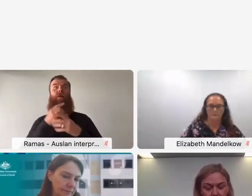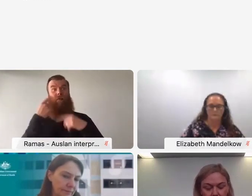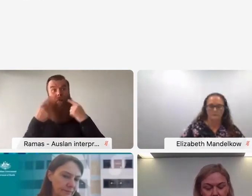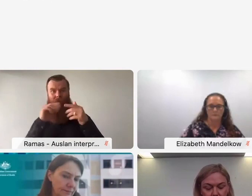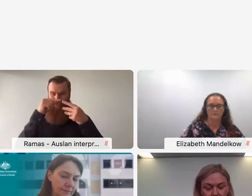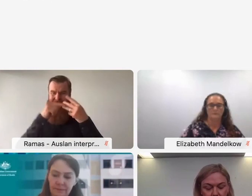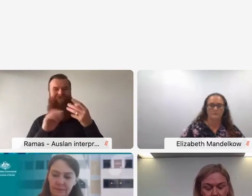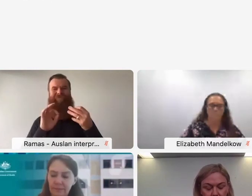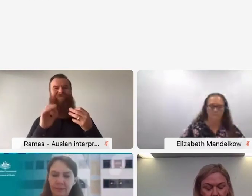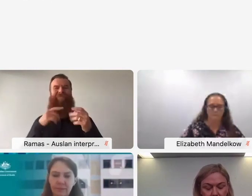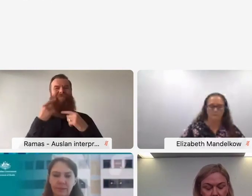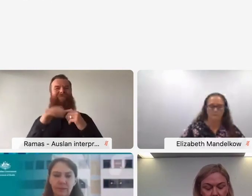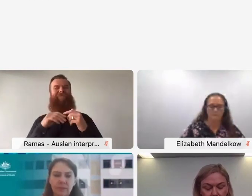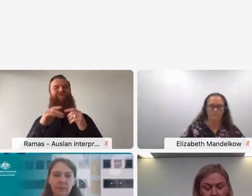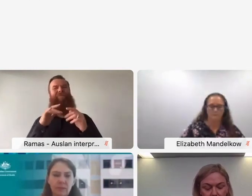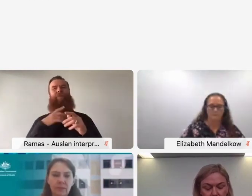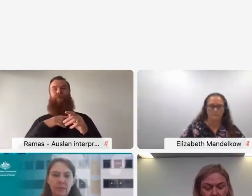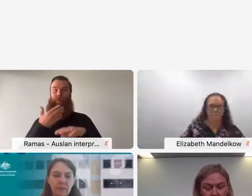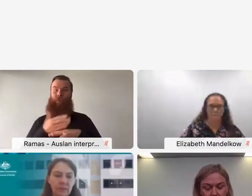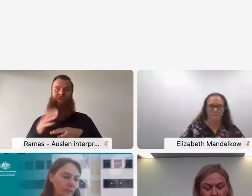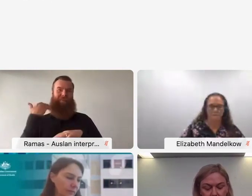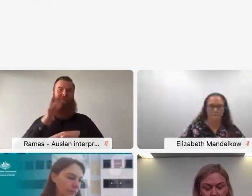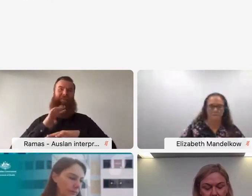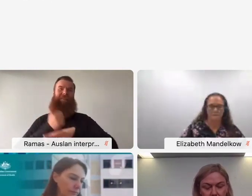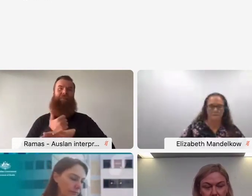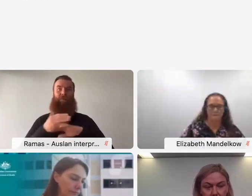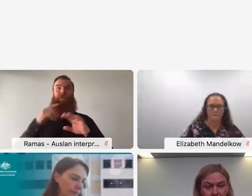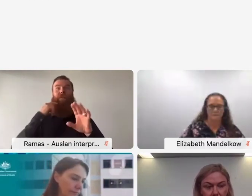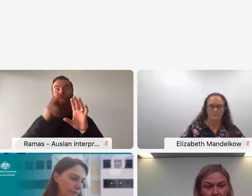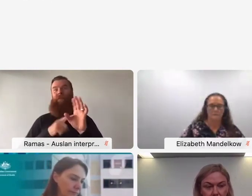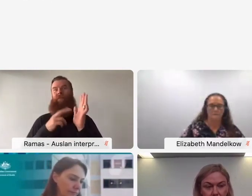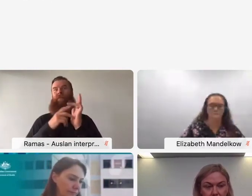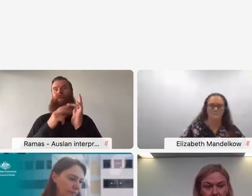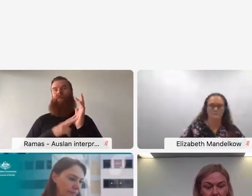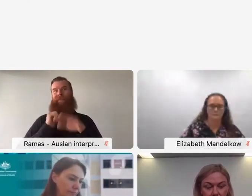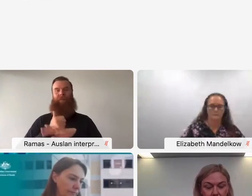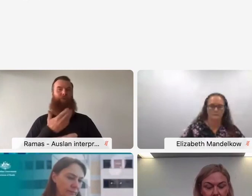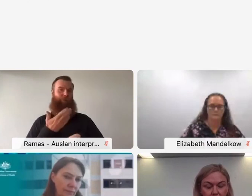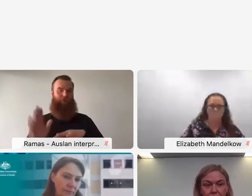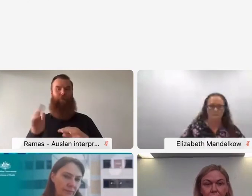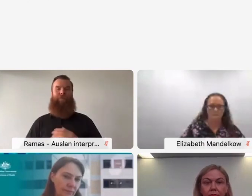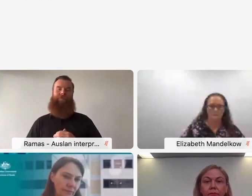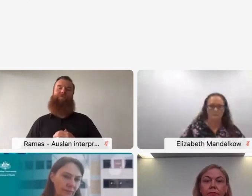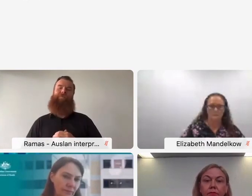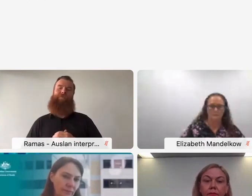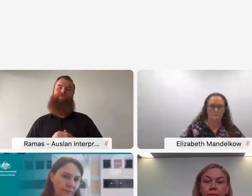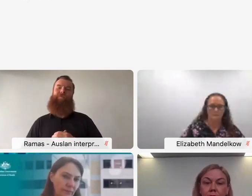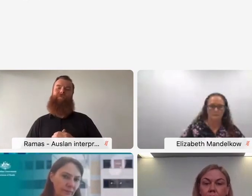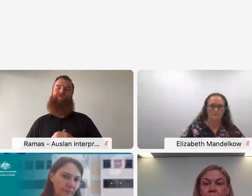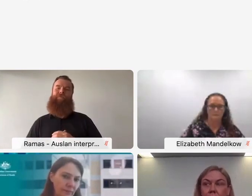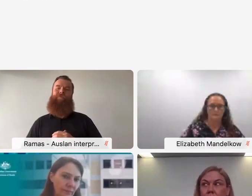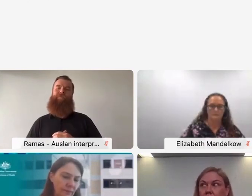play. As I said, it will come into play in November 2022. And that's probably the